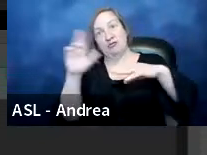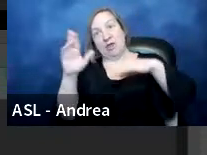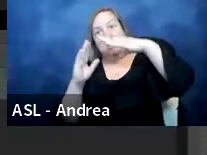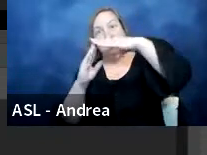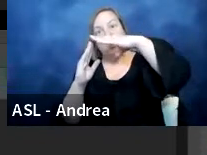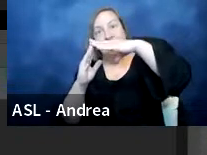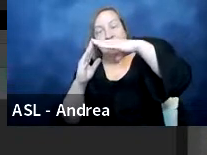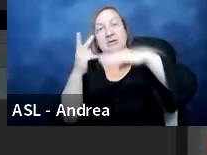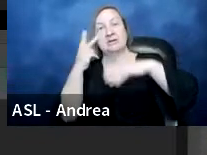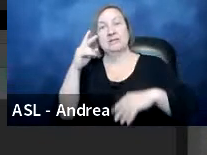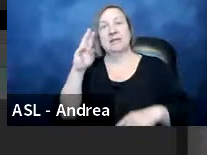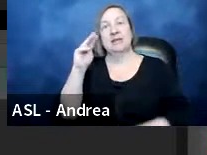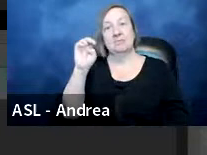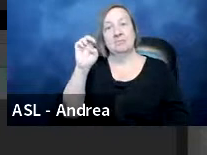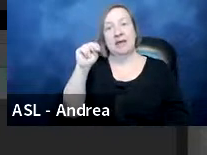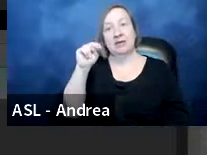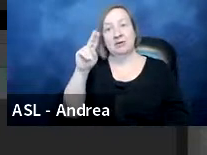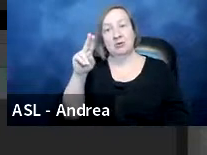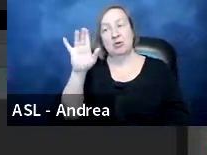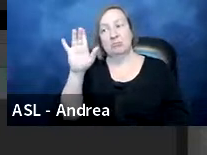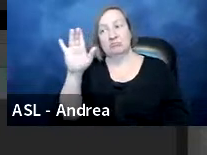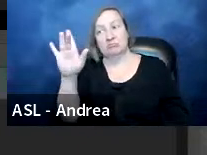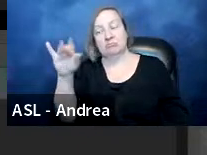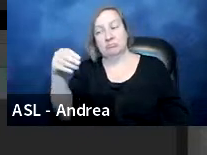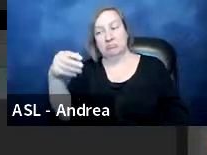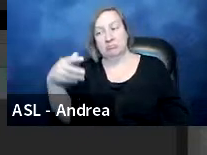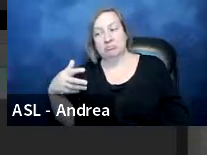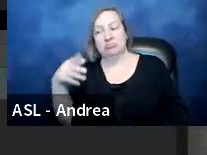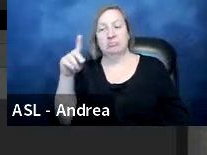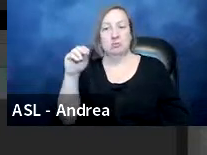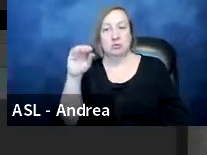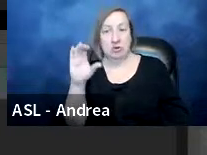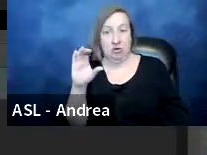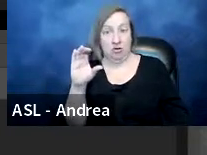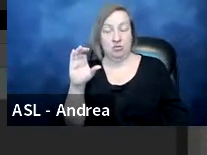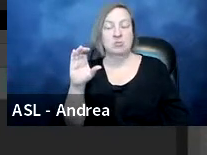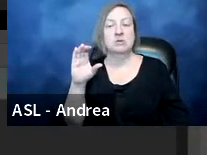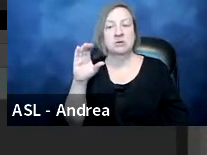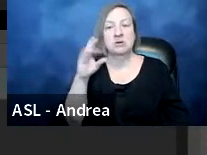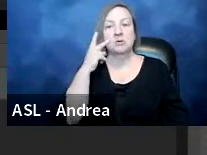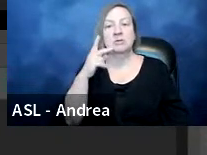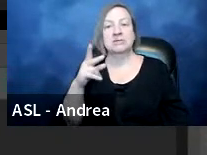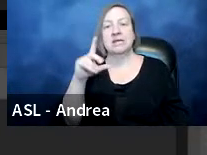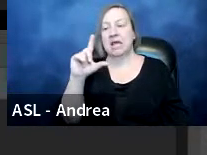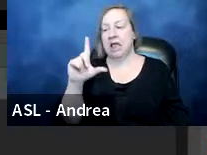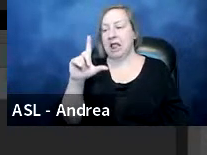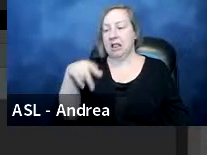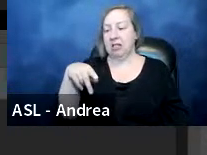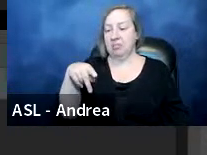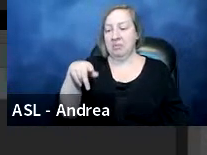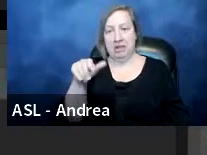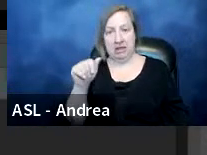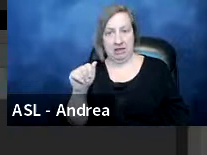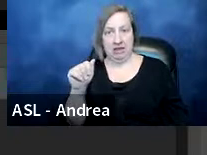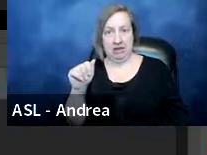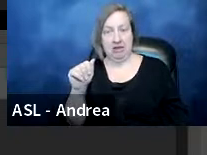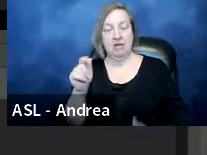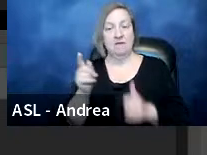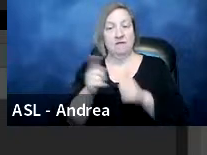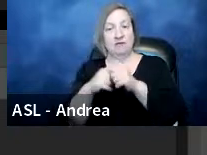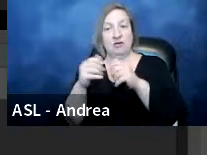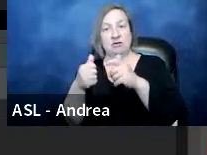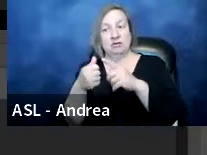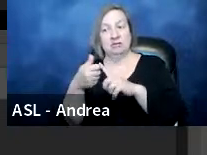menu items and scroll down to documents, and under that you can find the LPA, and the first item under that would be